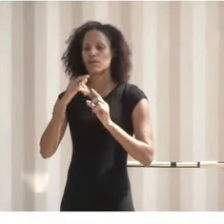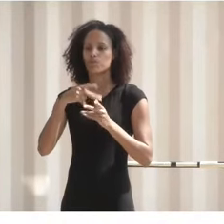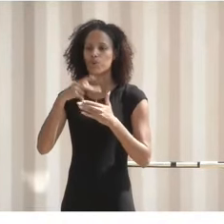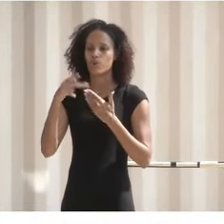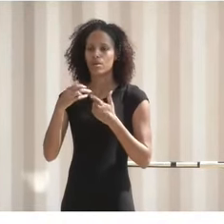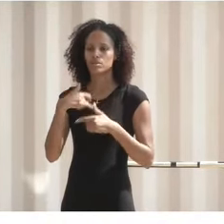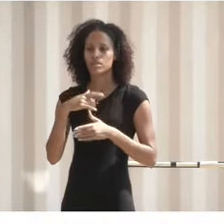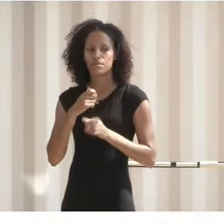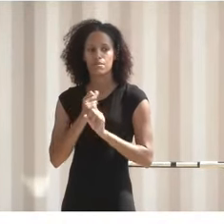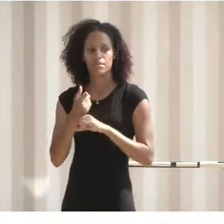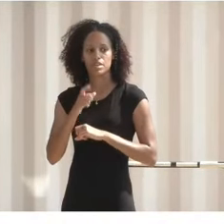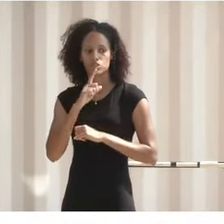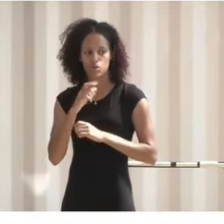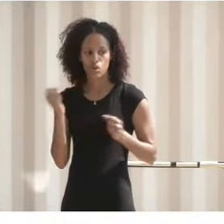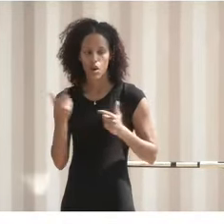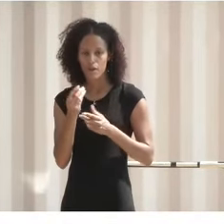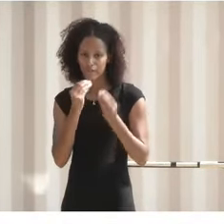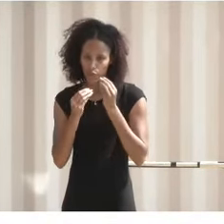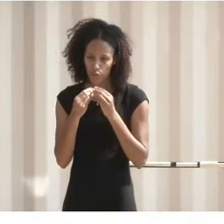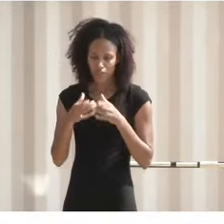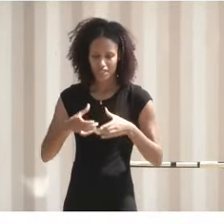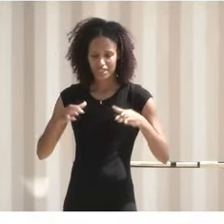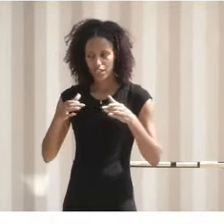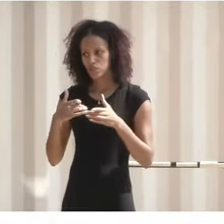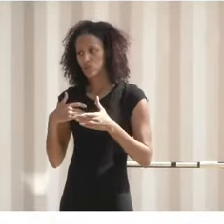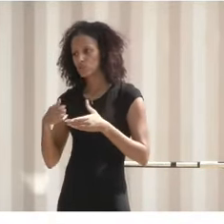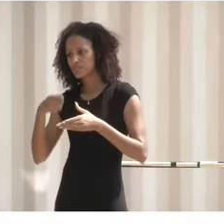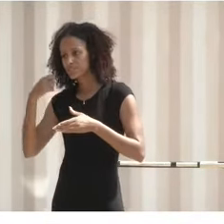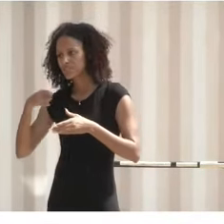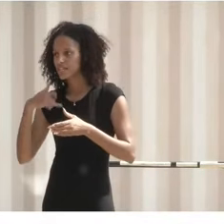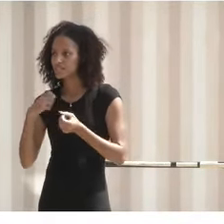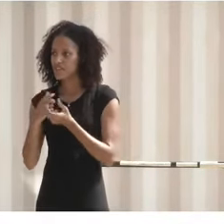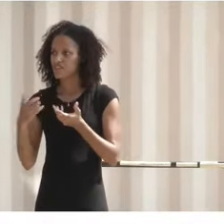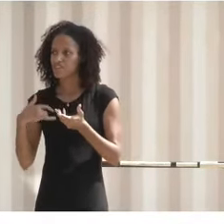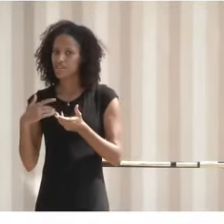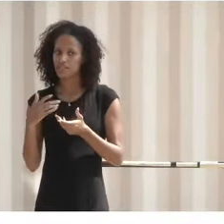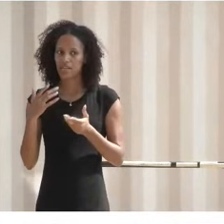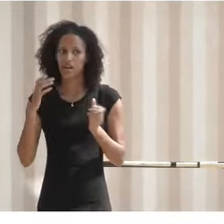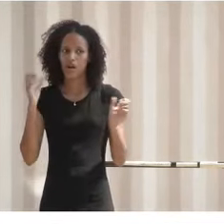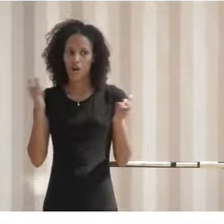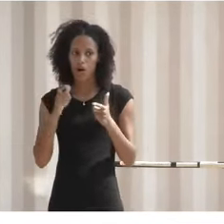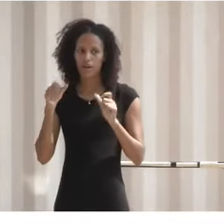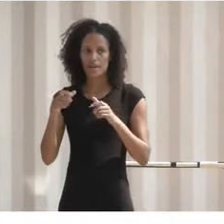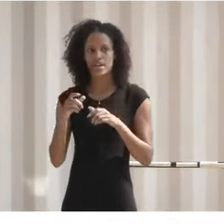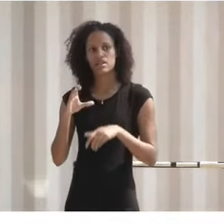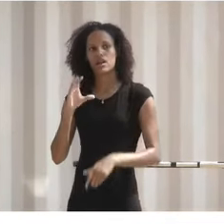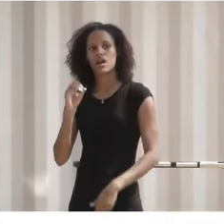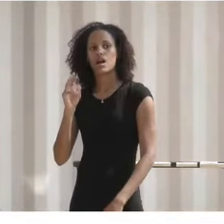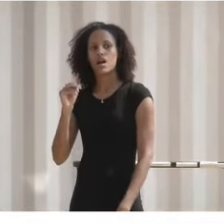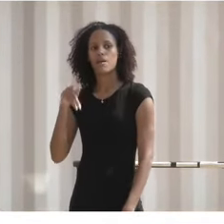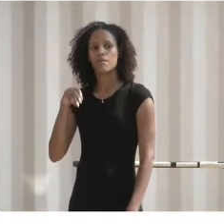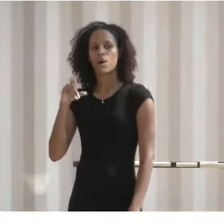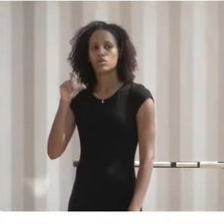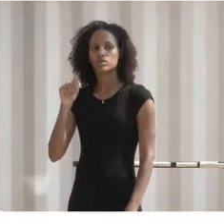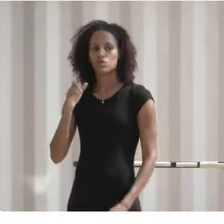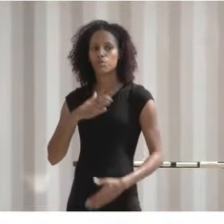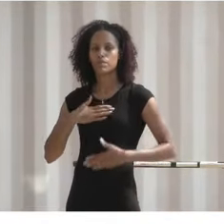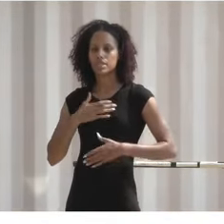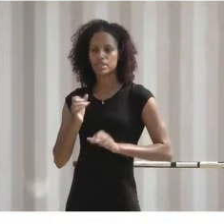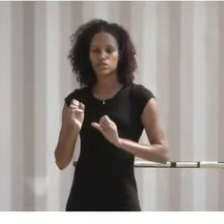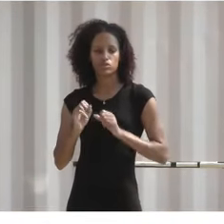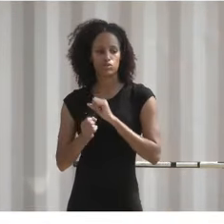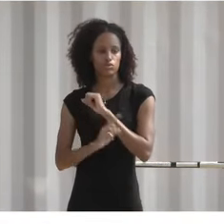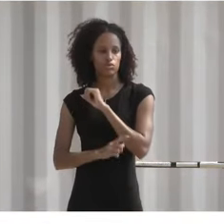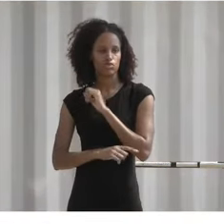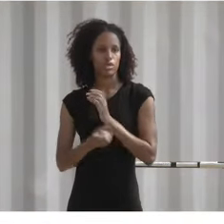make sure that all food containers, utensils from our festival concessions, they are compostable. Please dispose of them properly